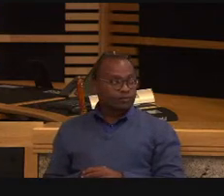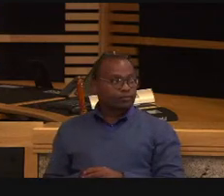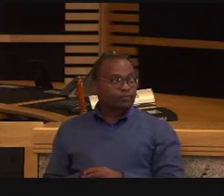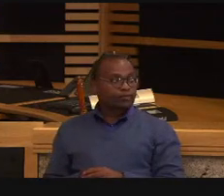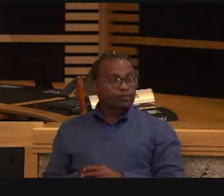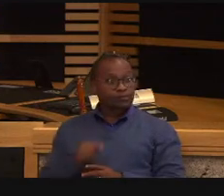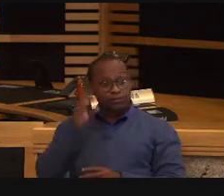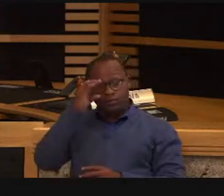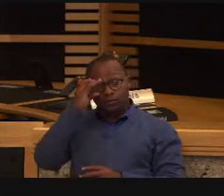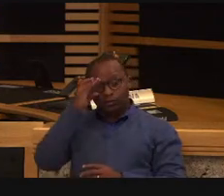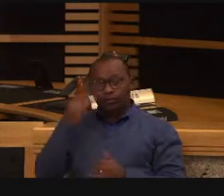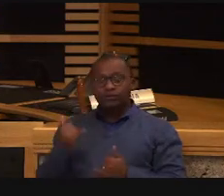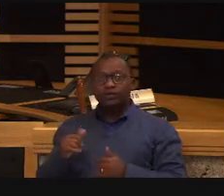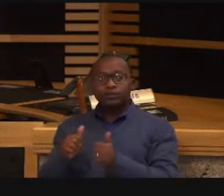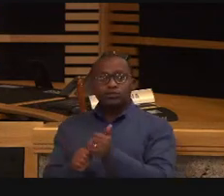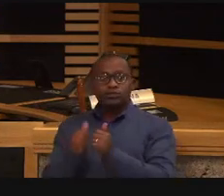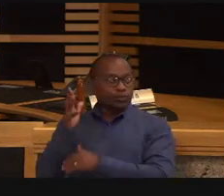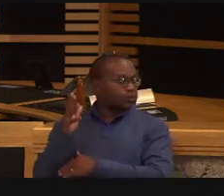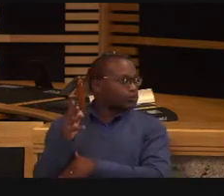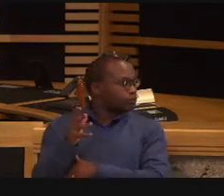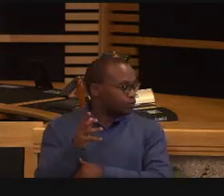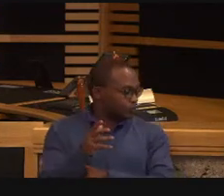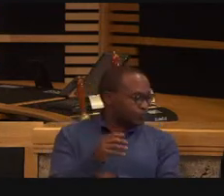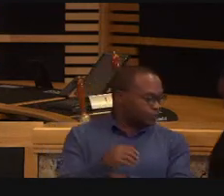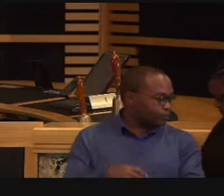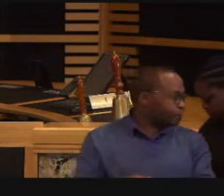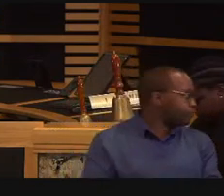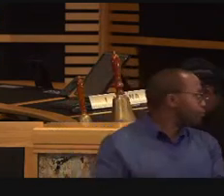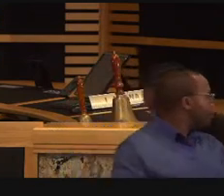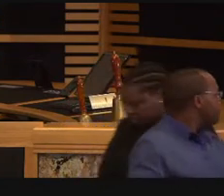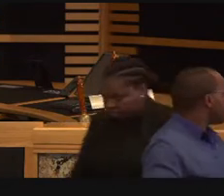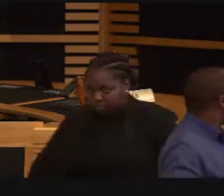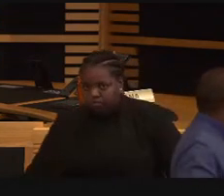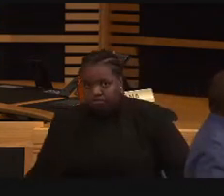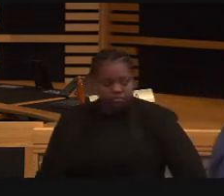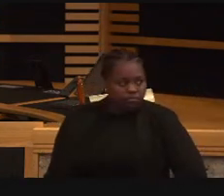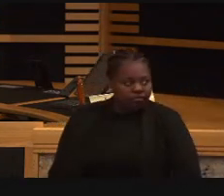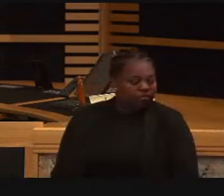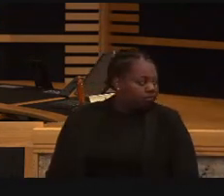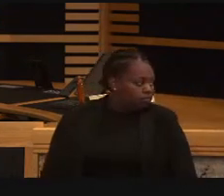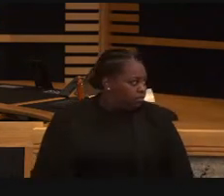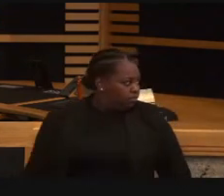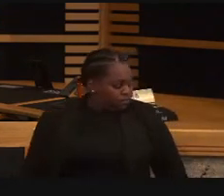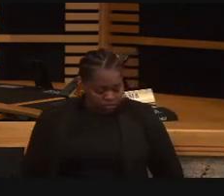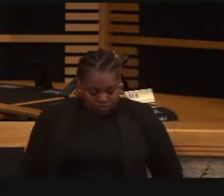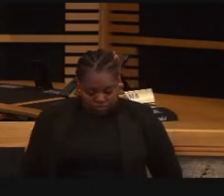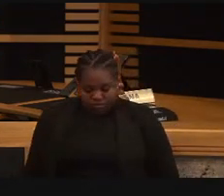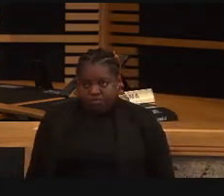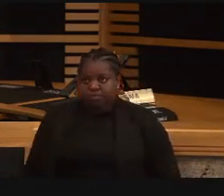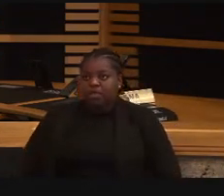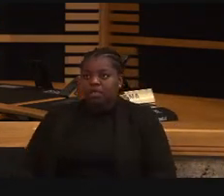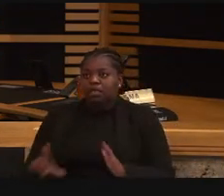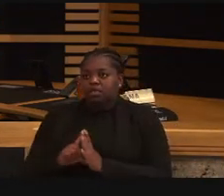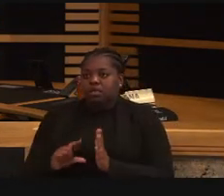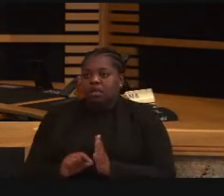Honorable Deputy Speaker, on the 20th to